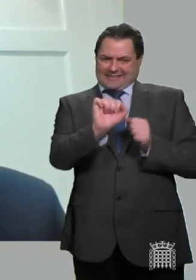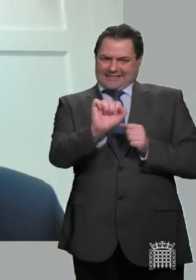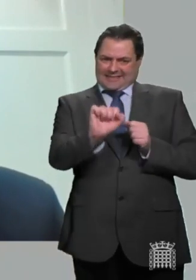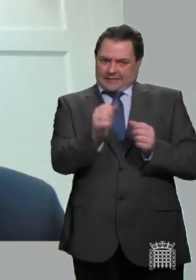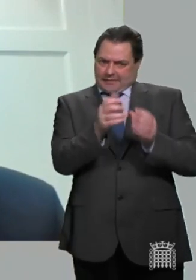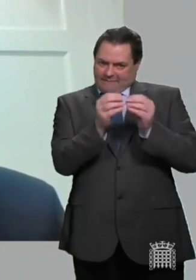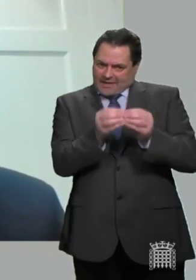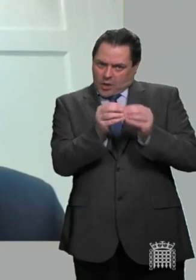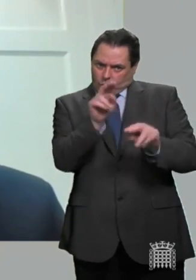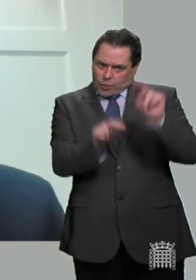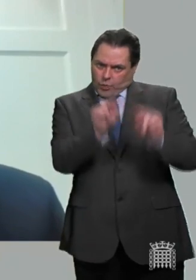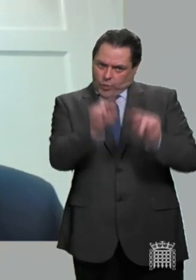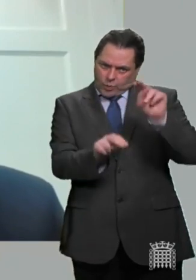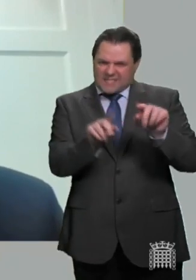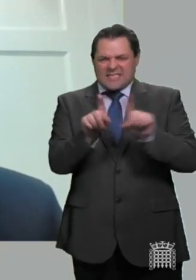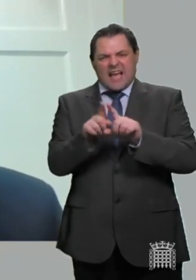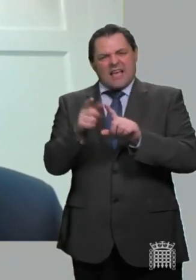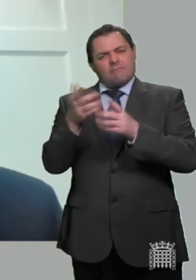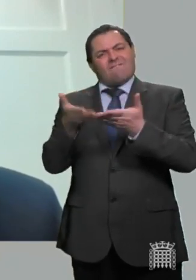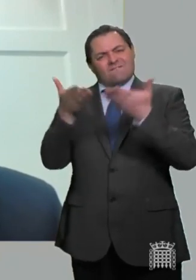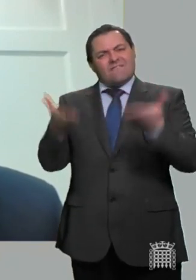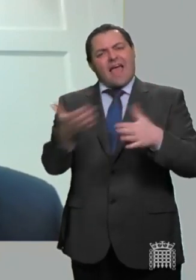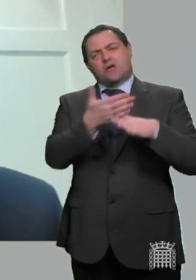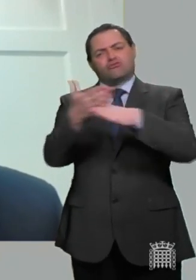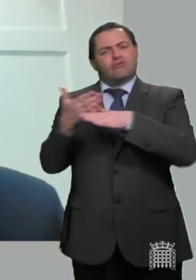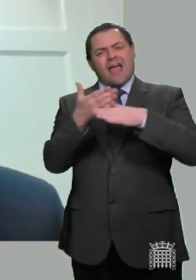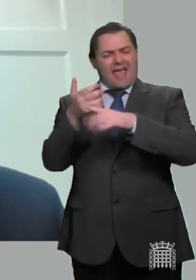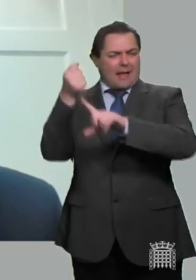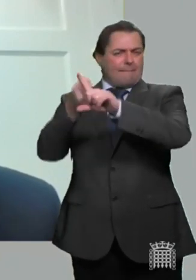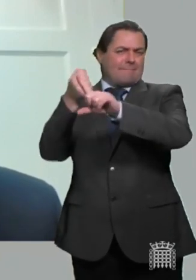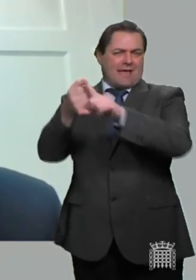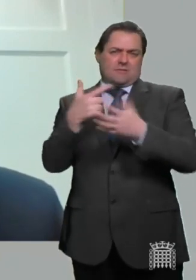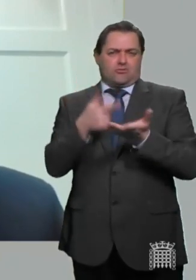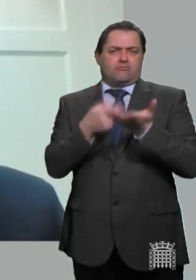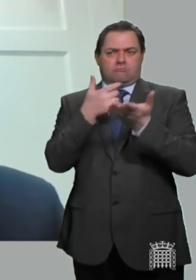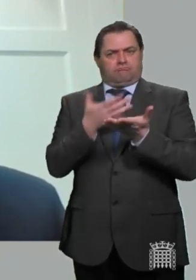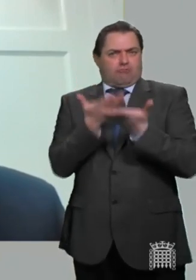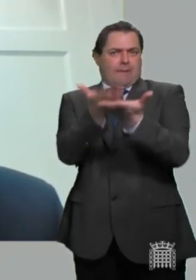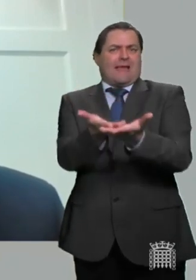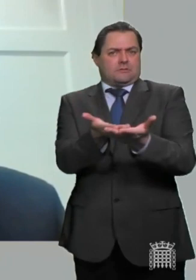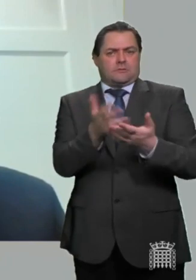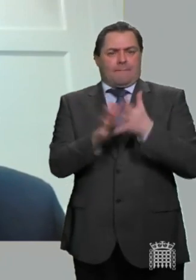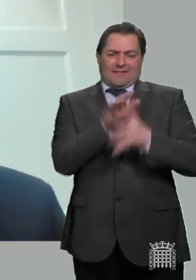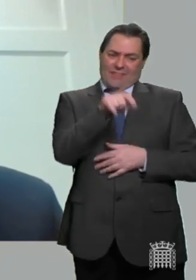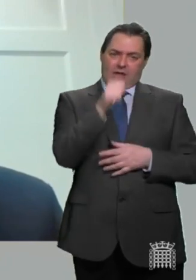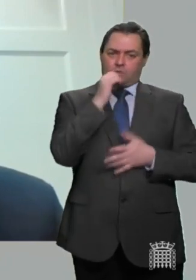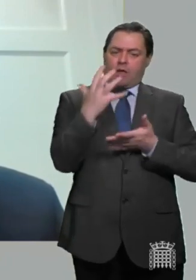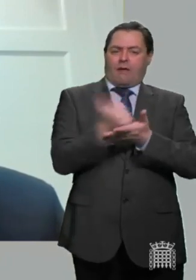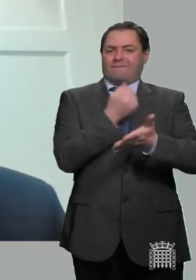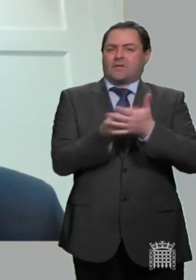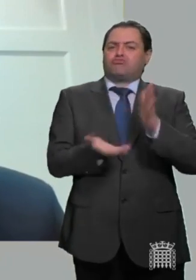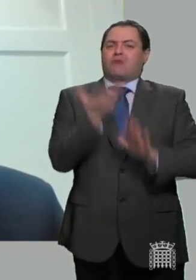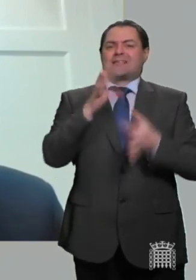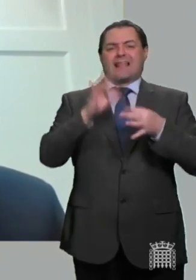Fairer Share Campaign, would create a transparent property taxation system, generate revenues local government